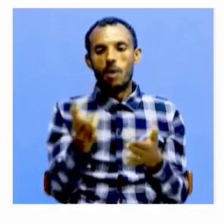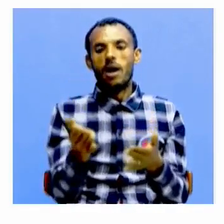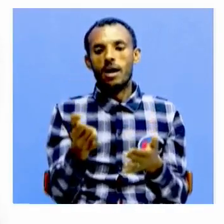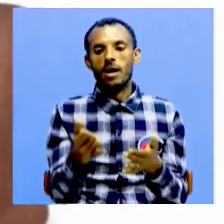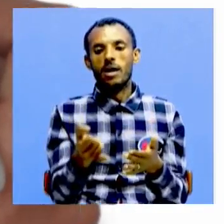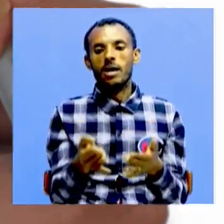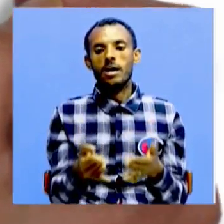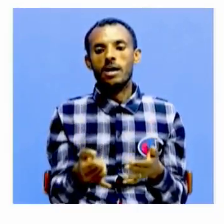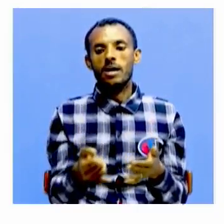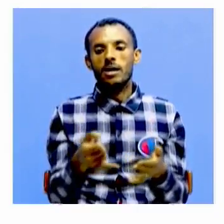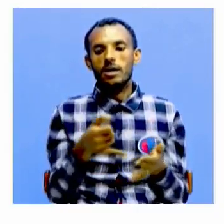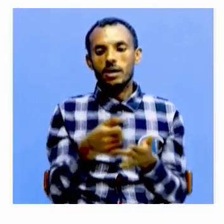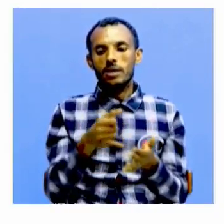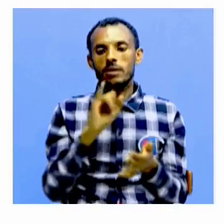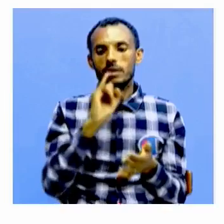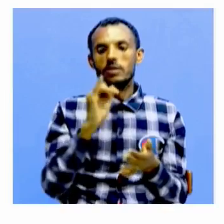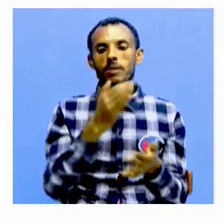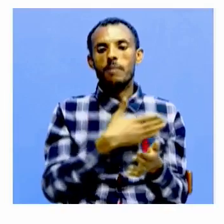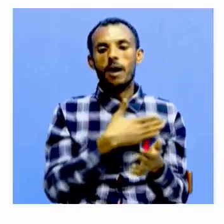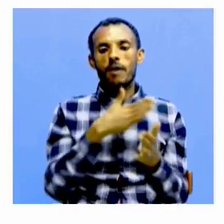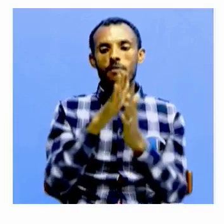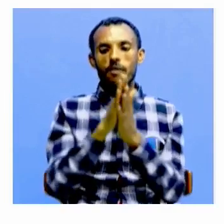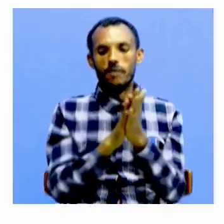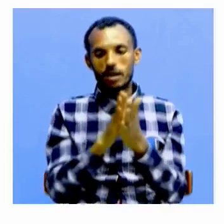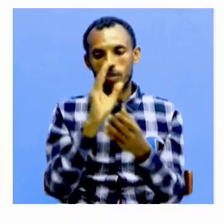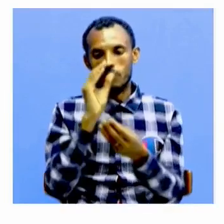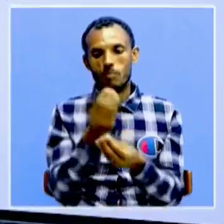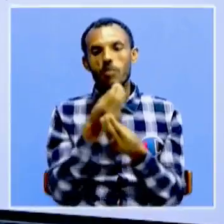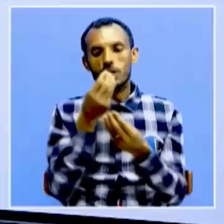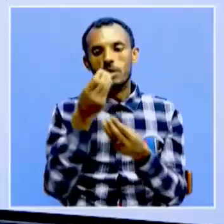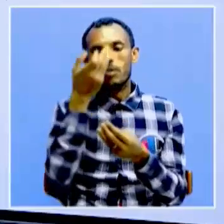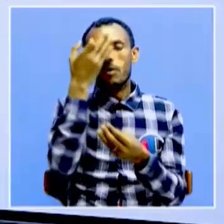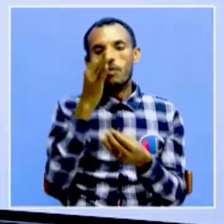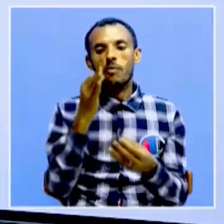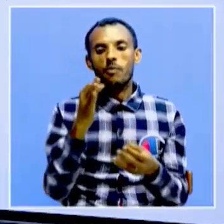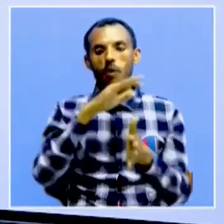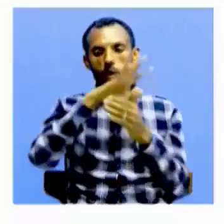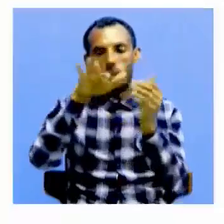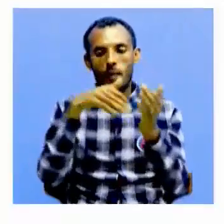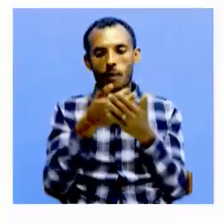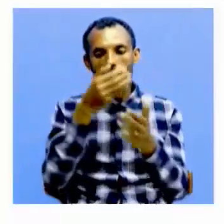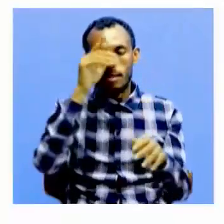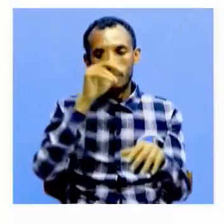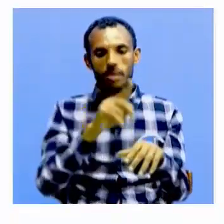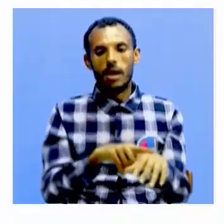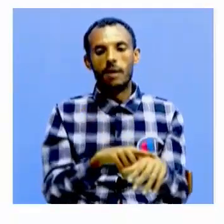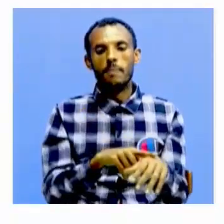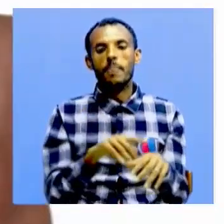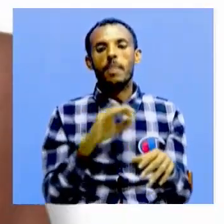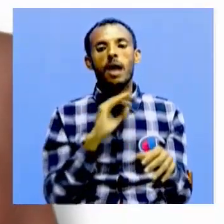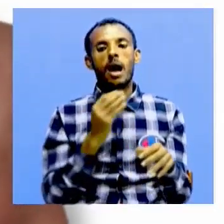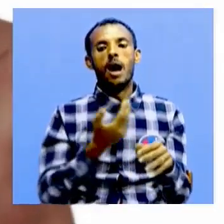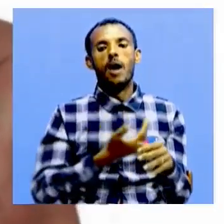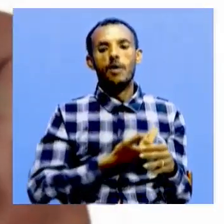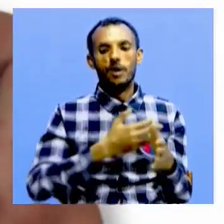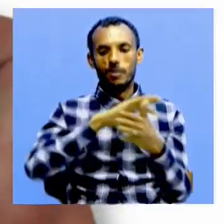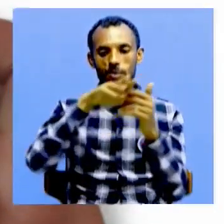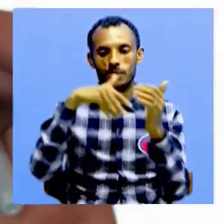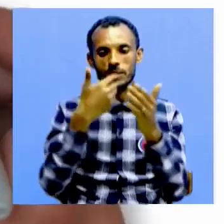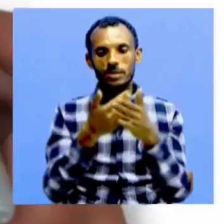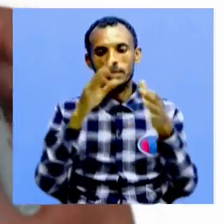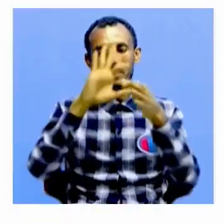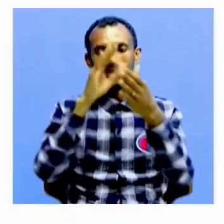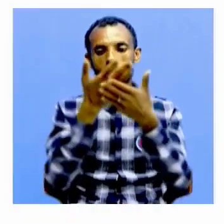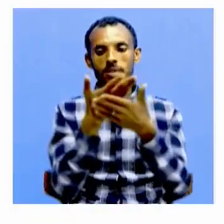it is my favorite food of all time is our conclusion.